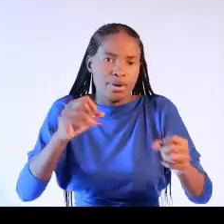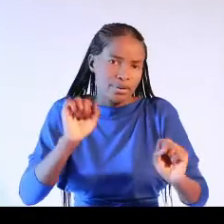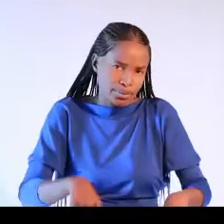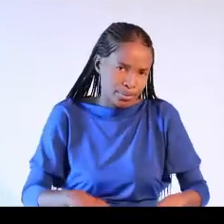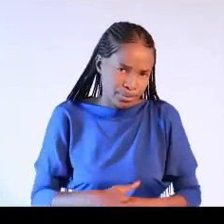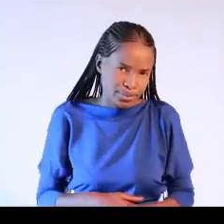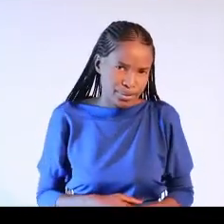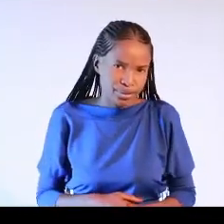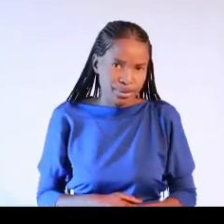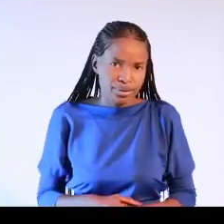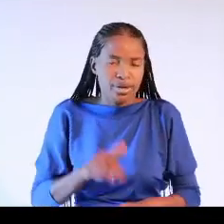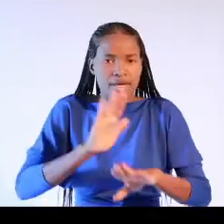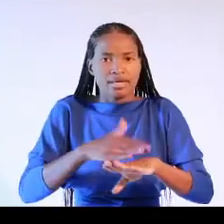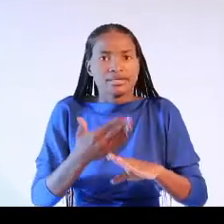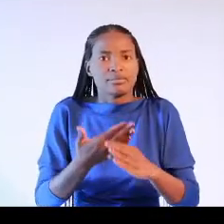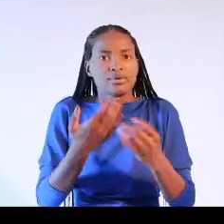where we get the information.